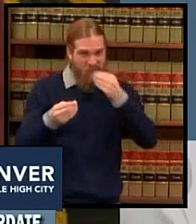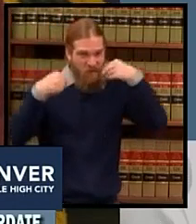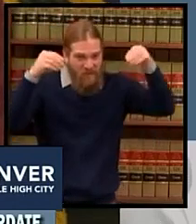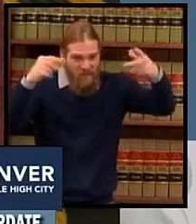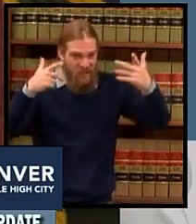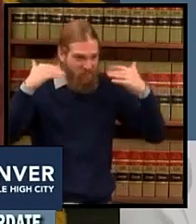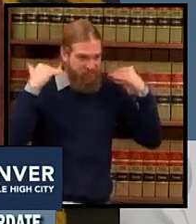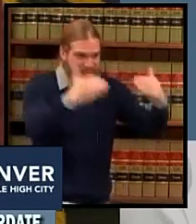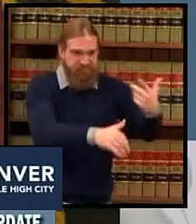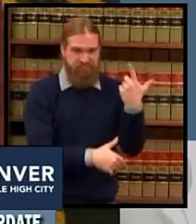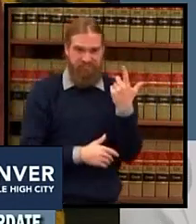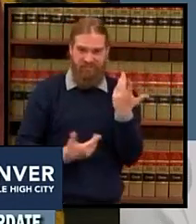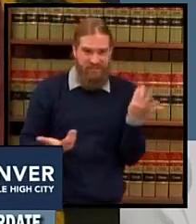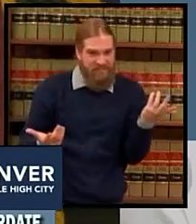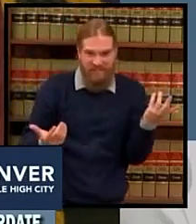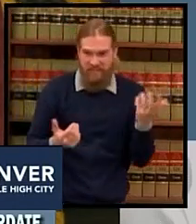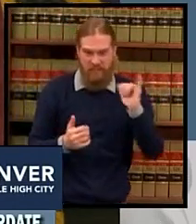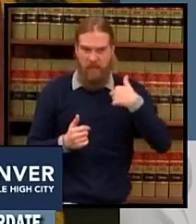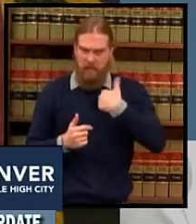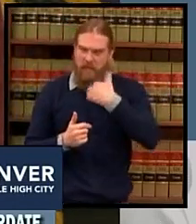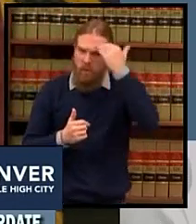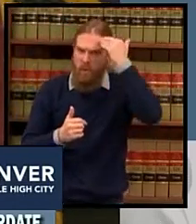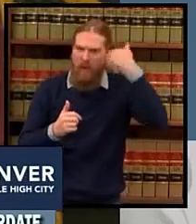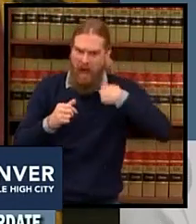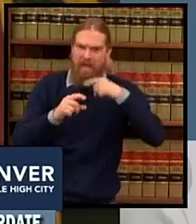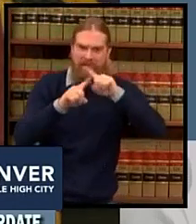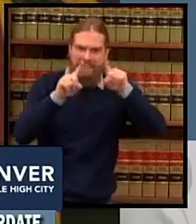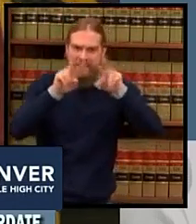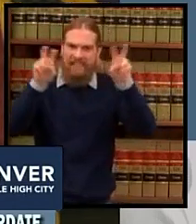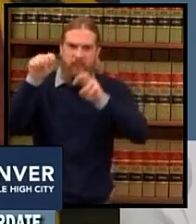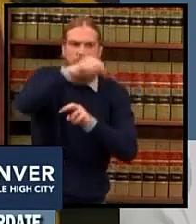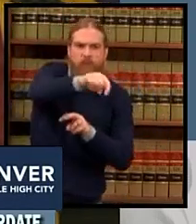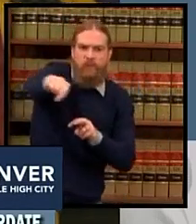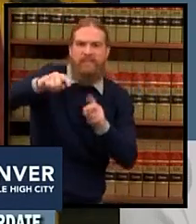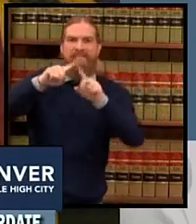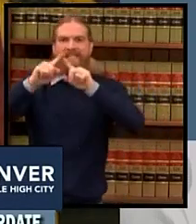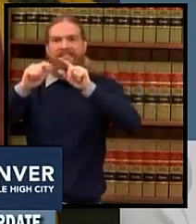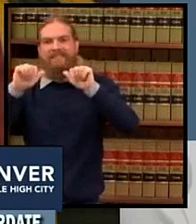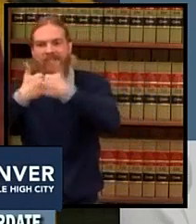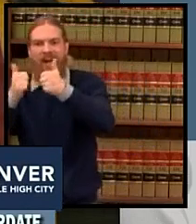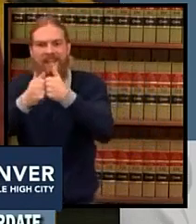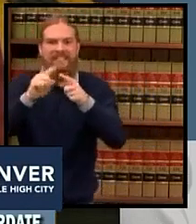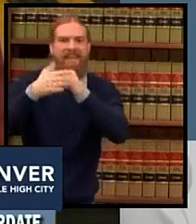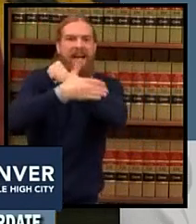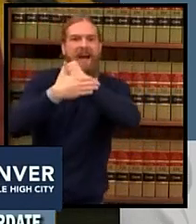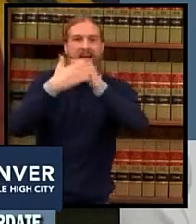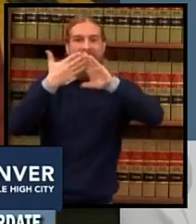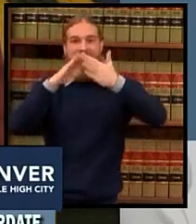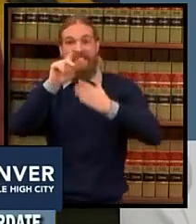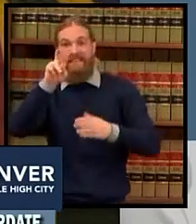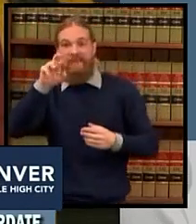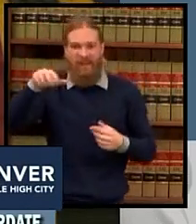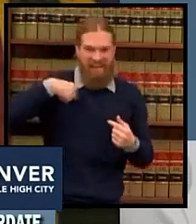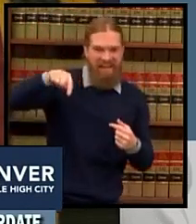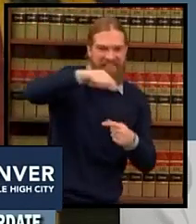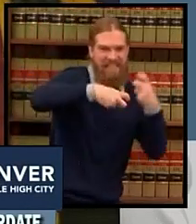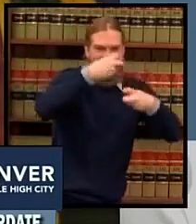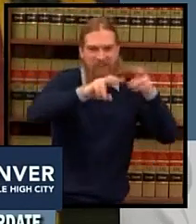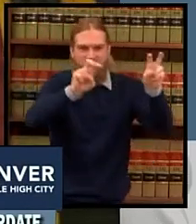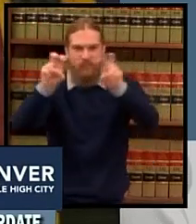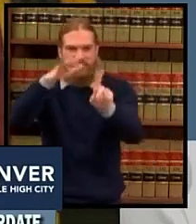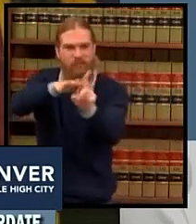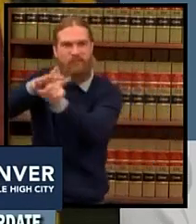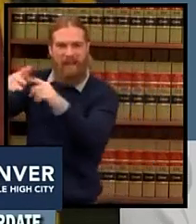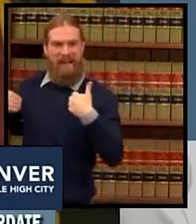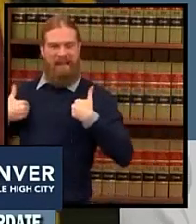We know those things. We know them almost instinctively because we're working in those areas on a regular basis to attract those opportunities.